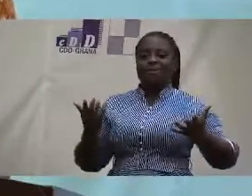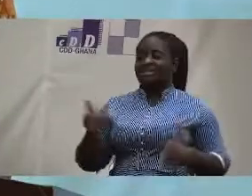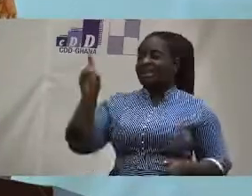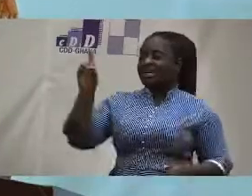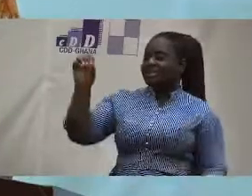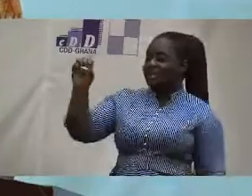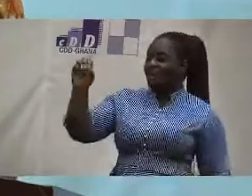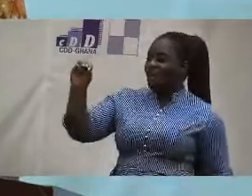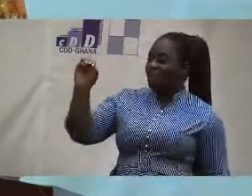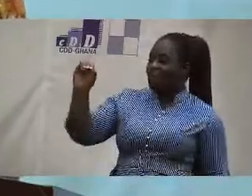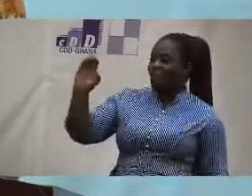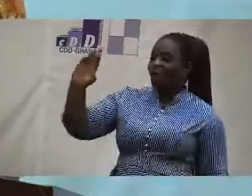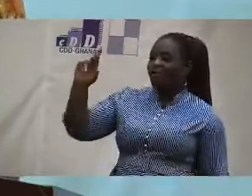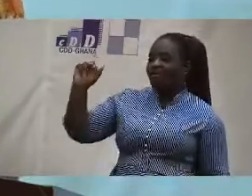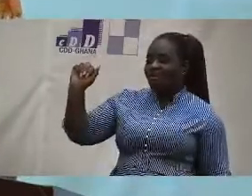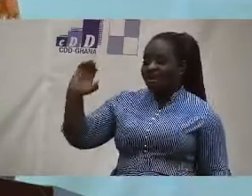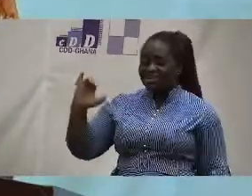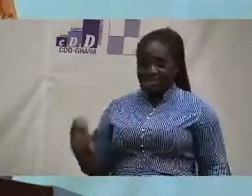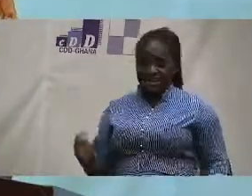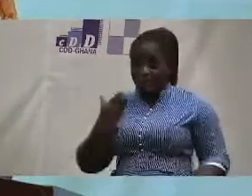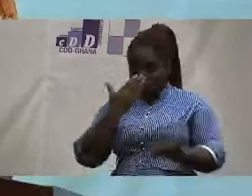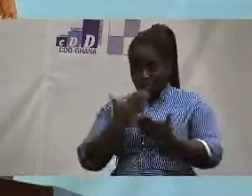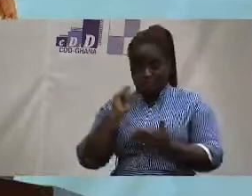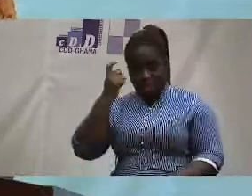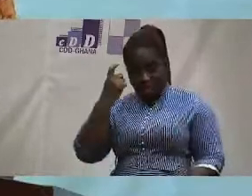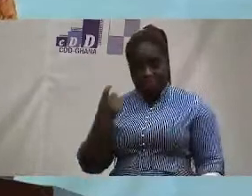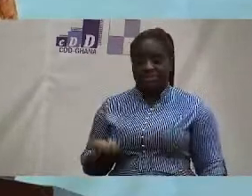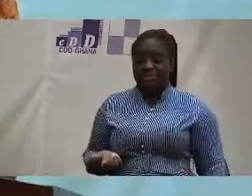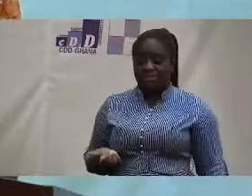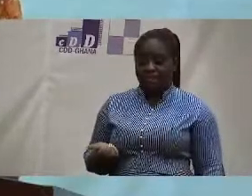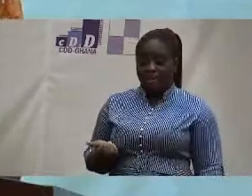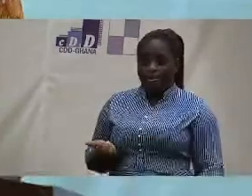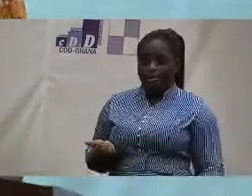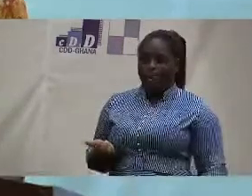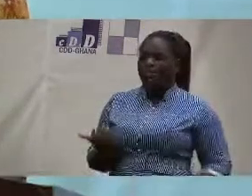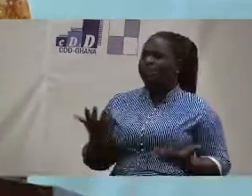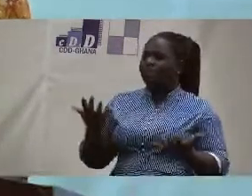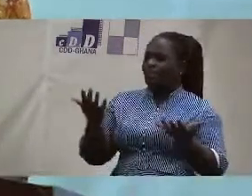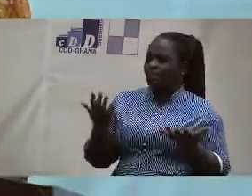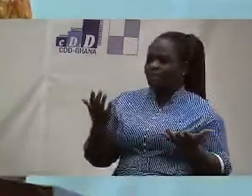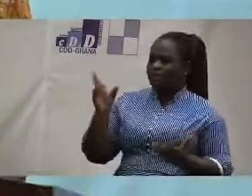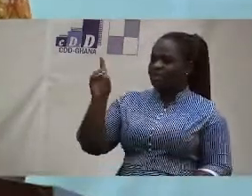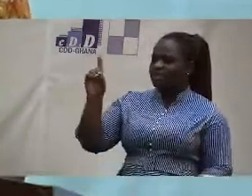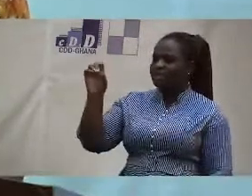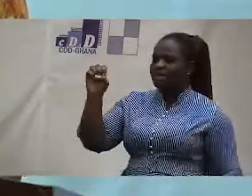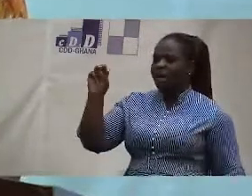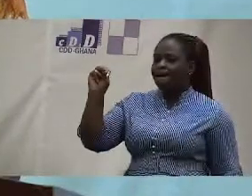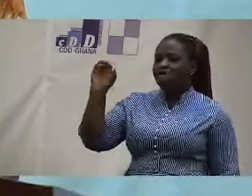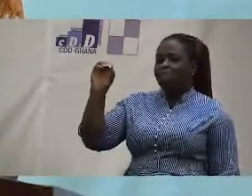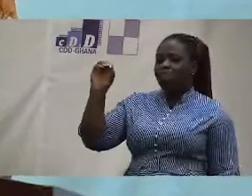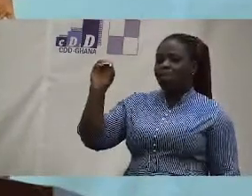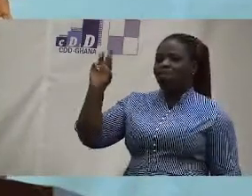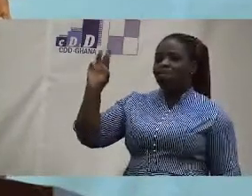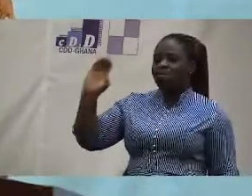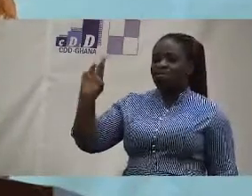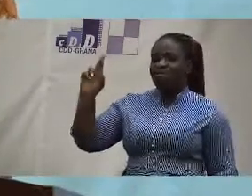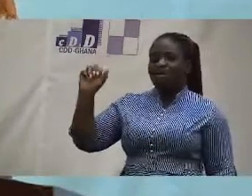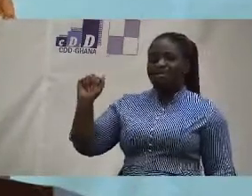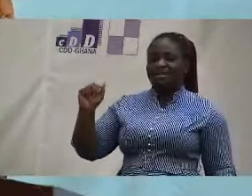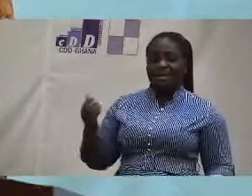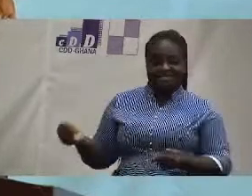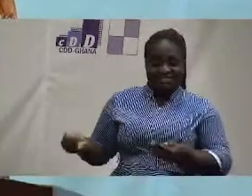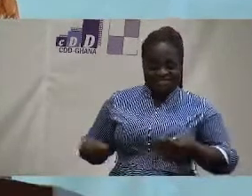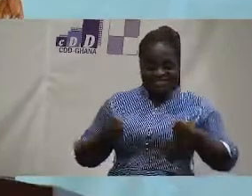democracy and good governance. They want democracy that will deliver development to